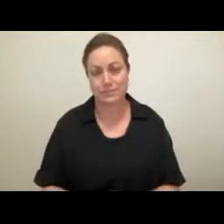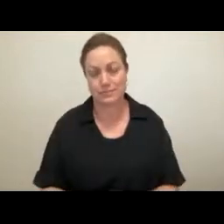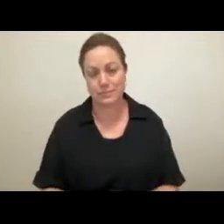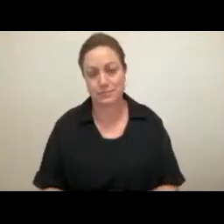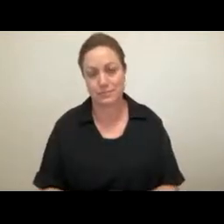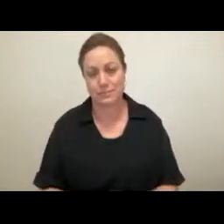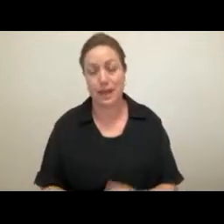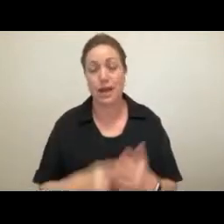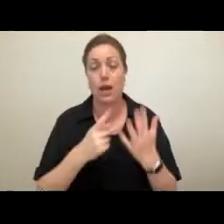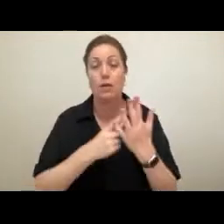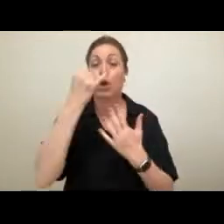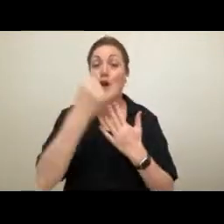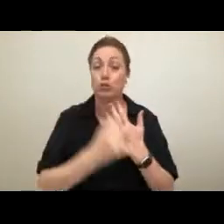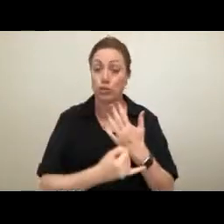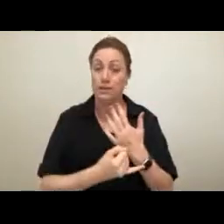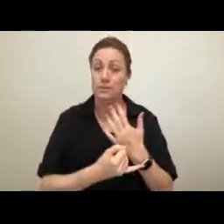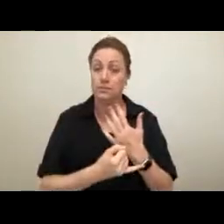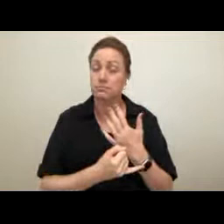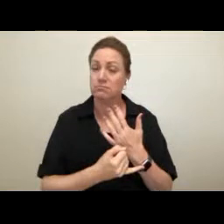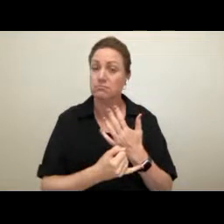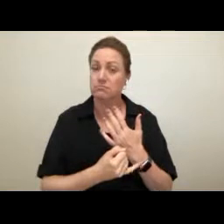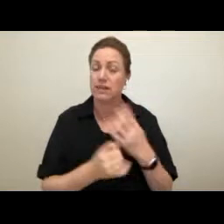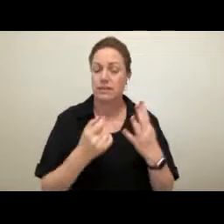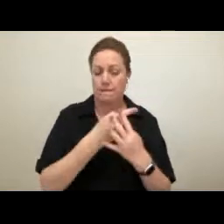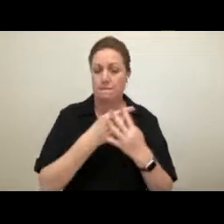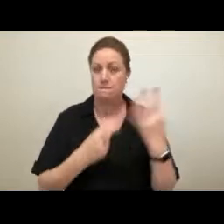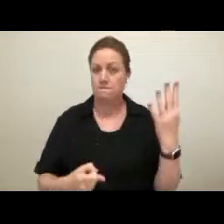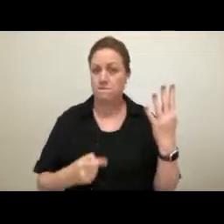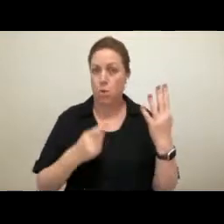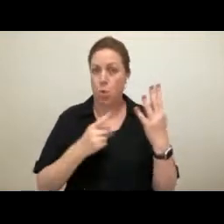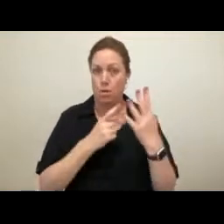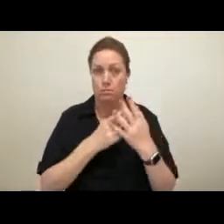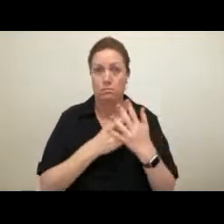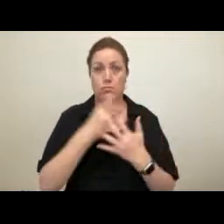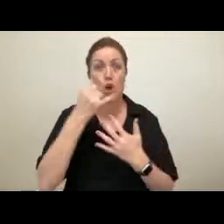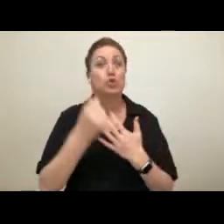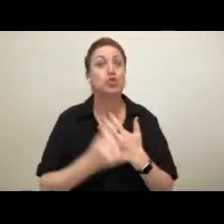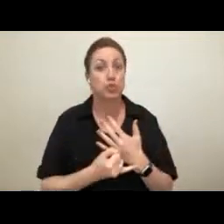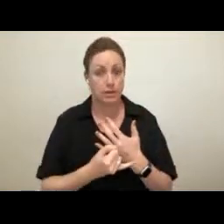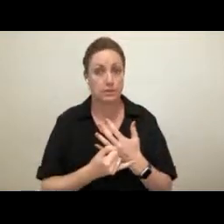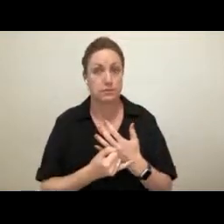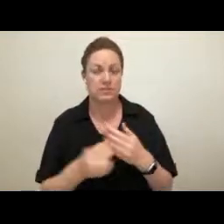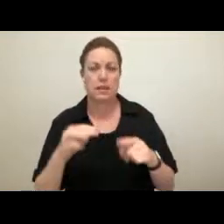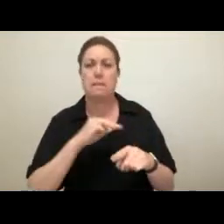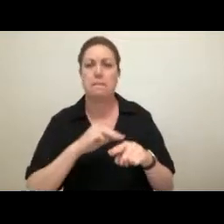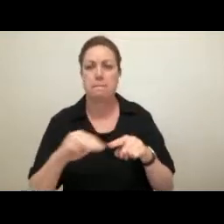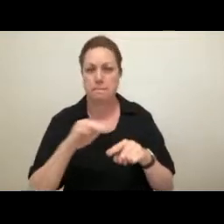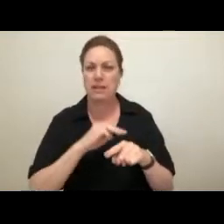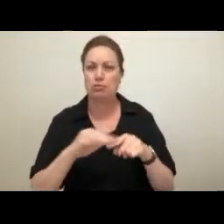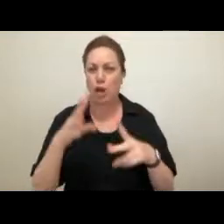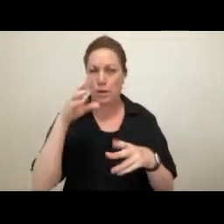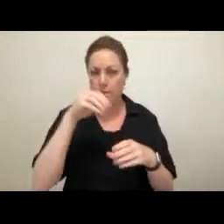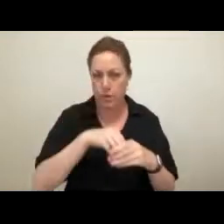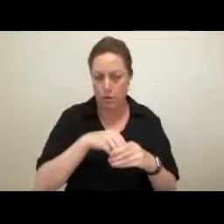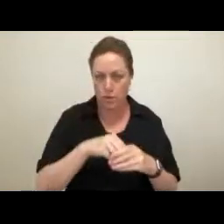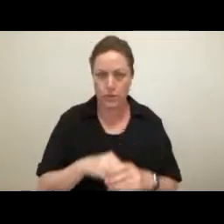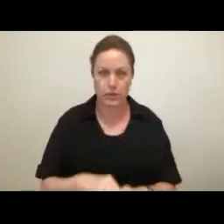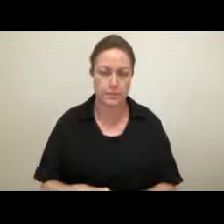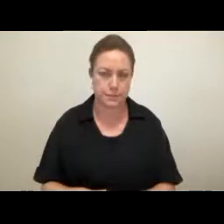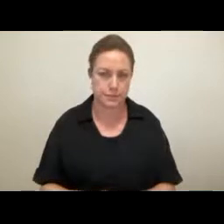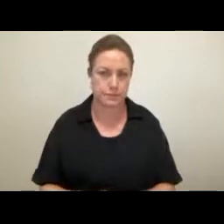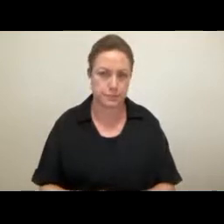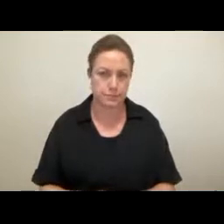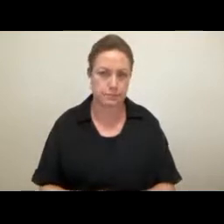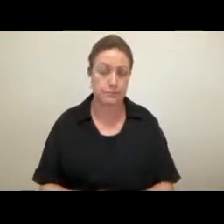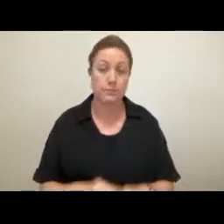of 4 projects that Sydney Metro is currently either operating or delivering. So the Northwest